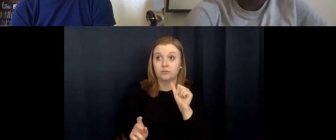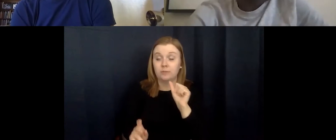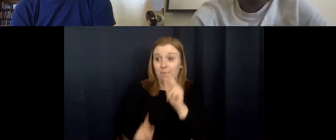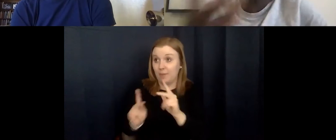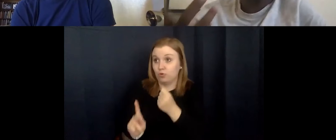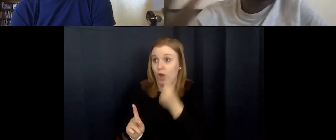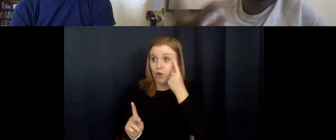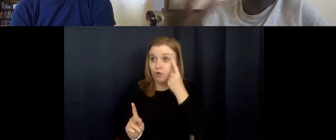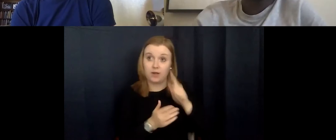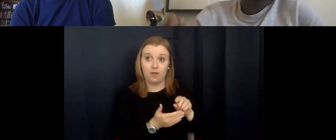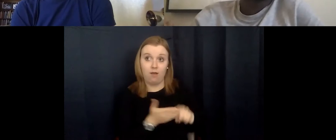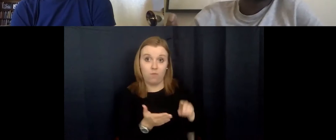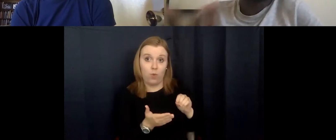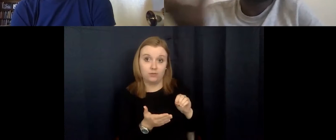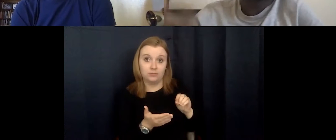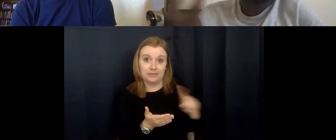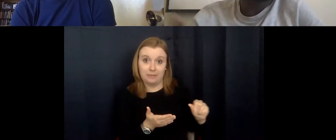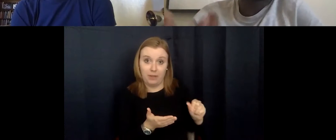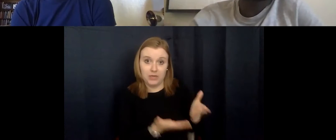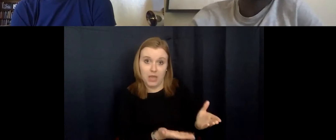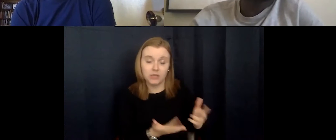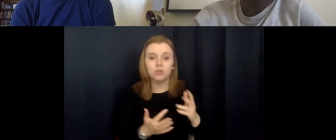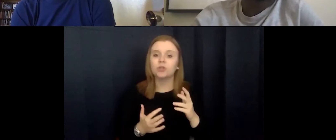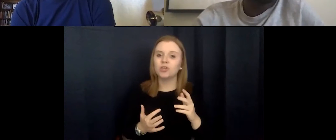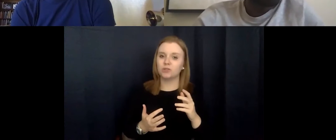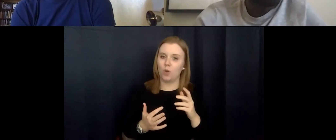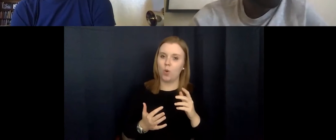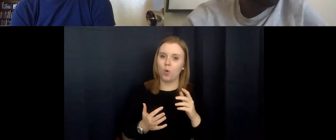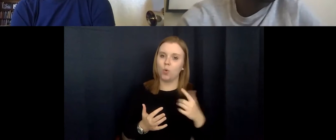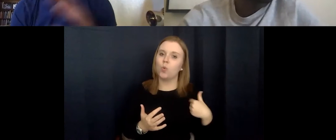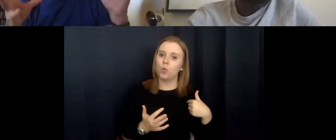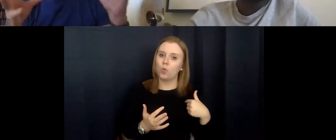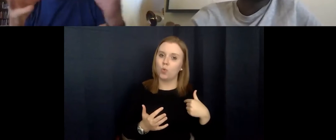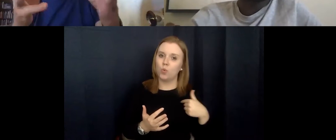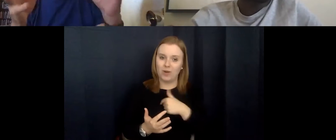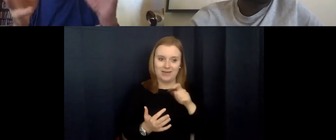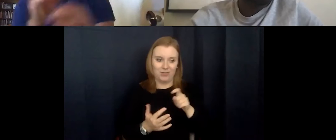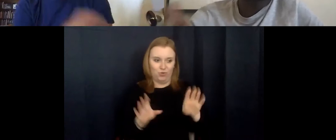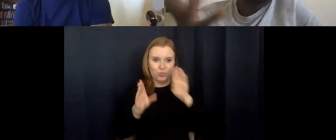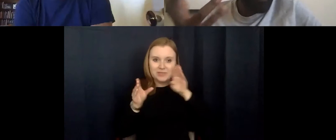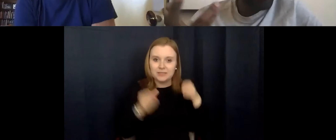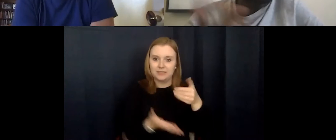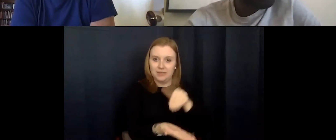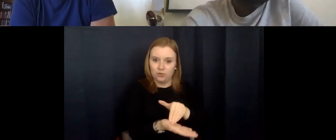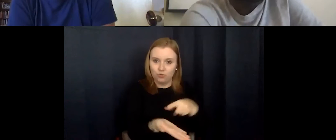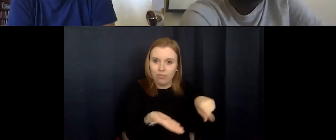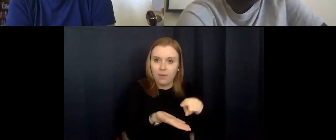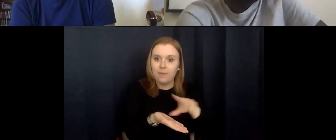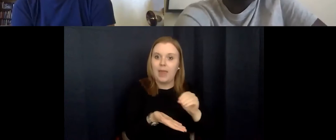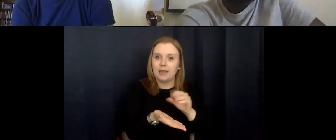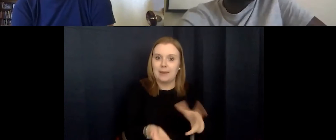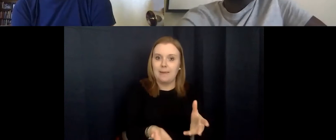So this flux needs to be actually center to embraced,